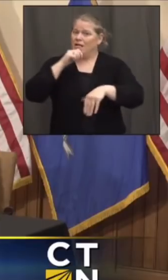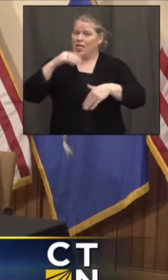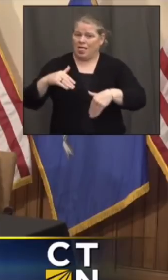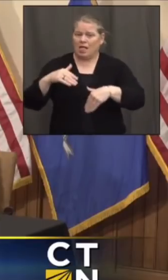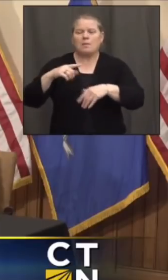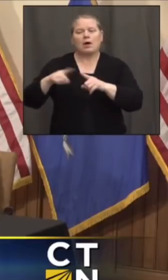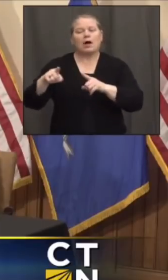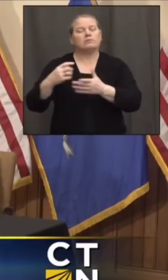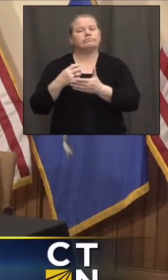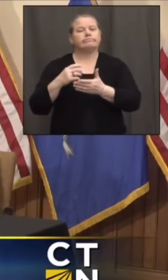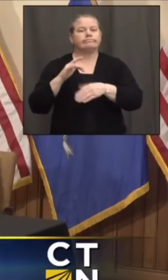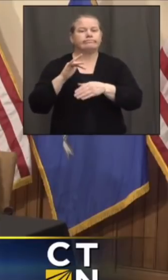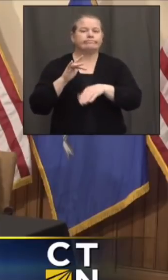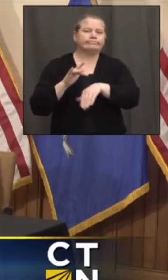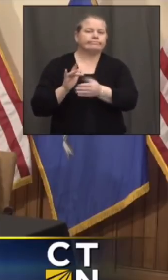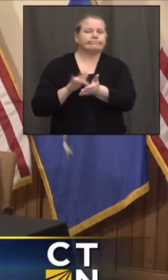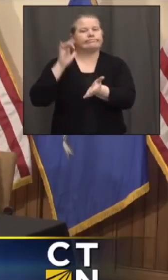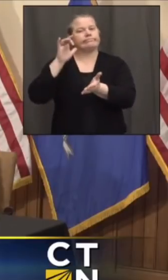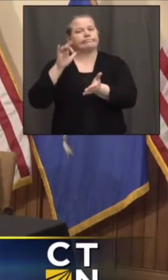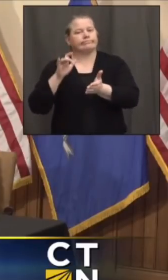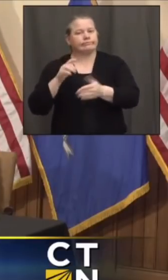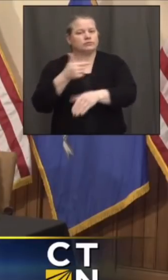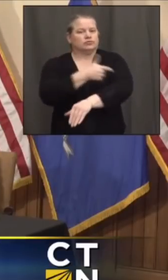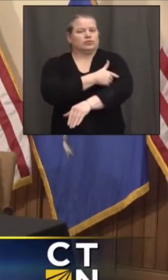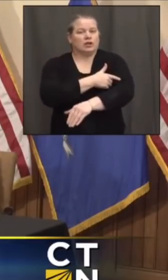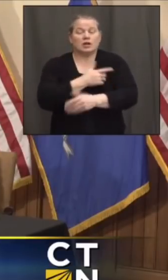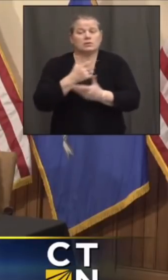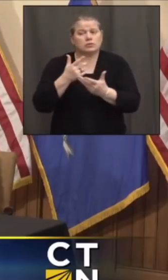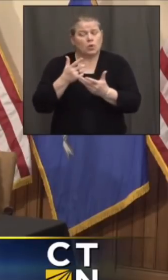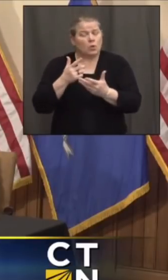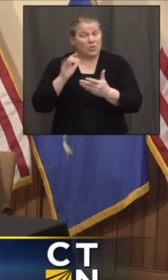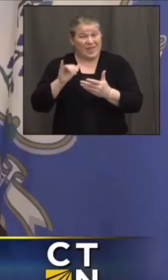any safeguards have been put in place to prevent that from happening again?